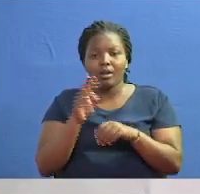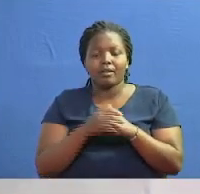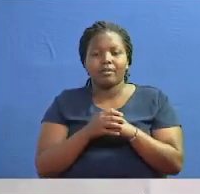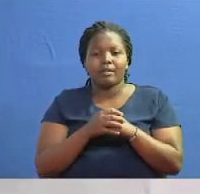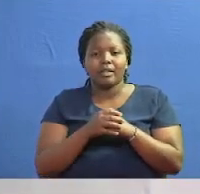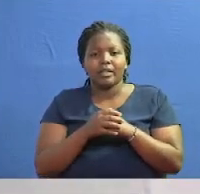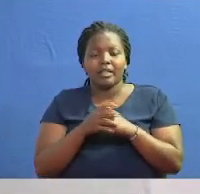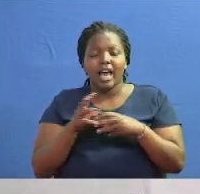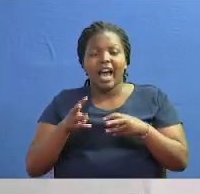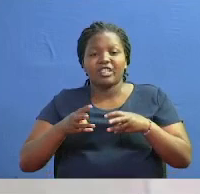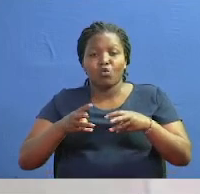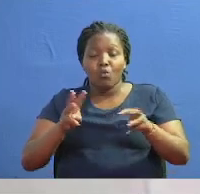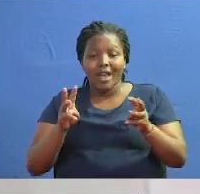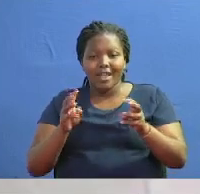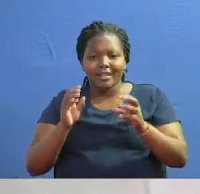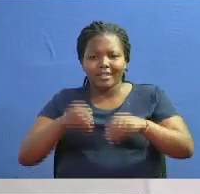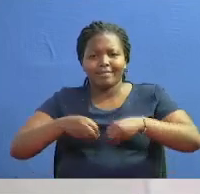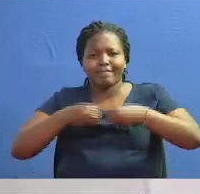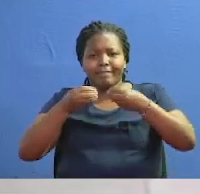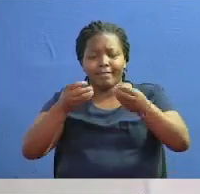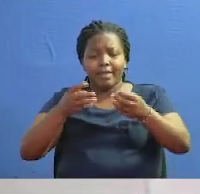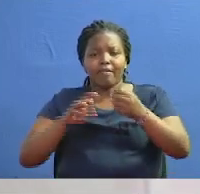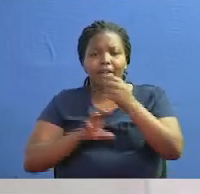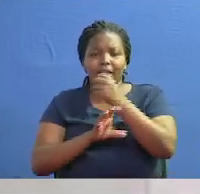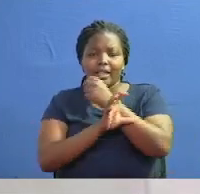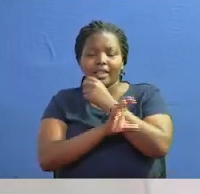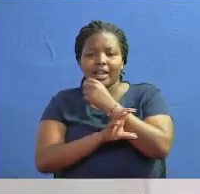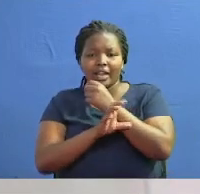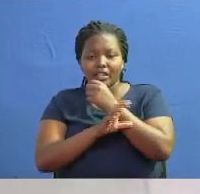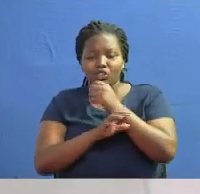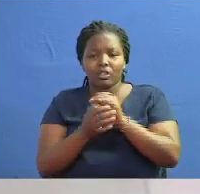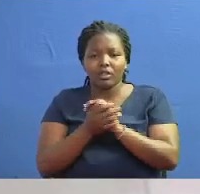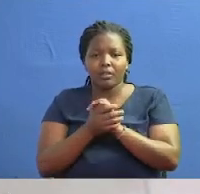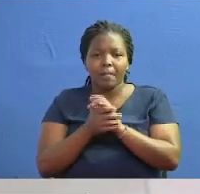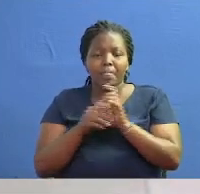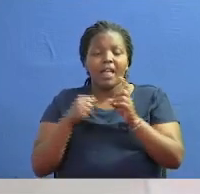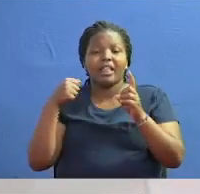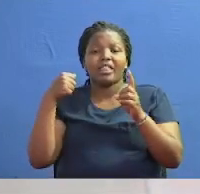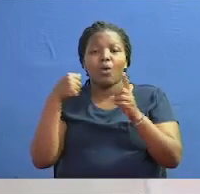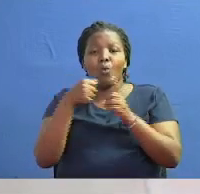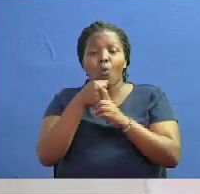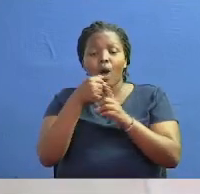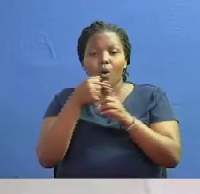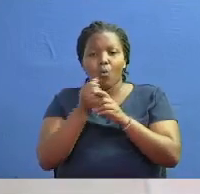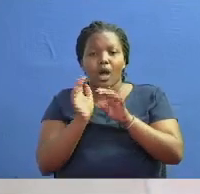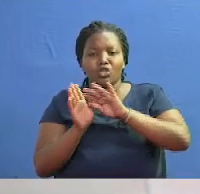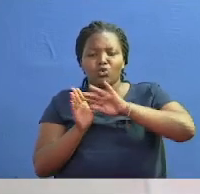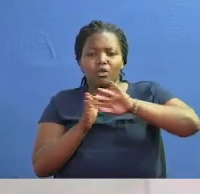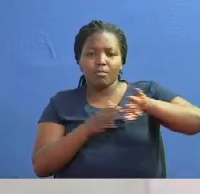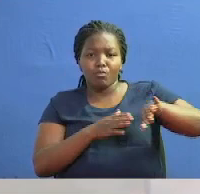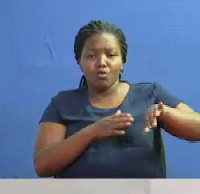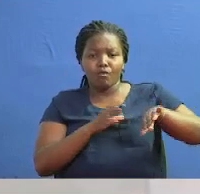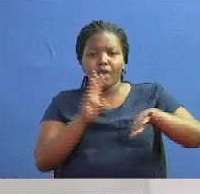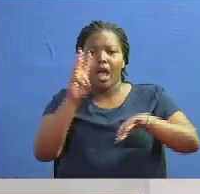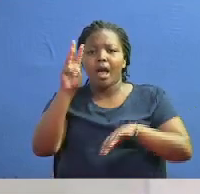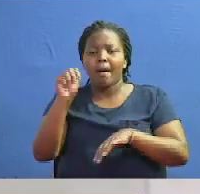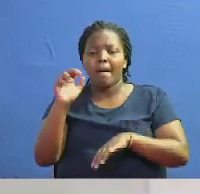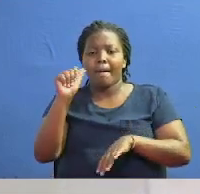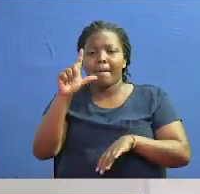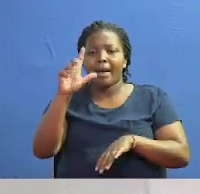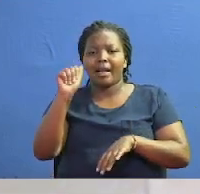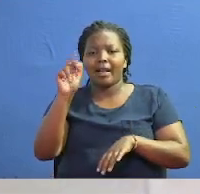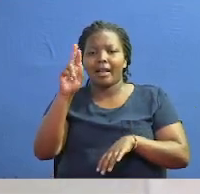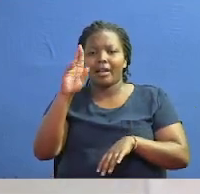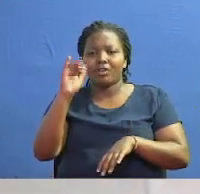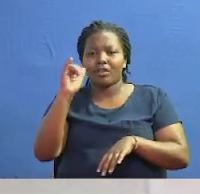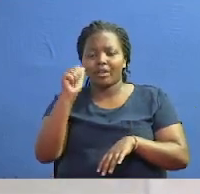put in place, especially here in the country, as far as the war to eradicate malaria is concerned, of course, there is some gains